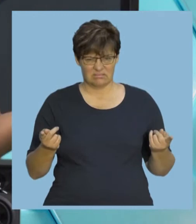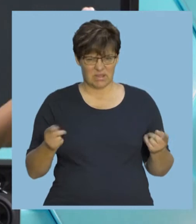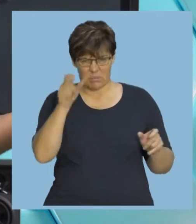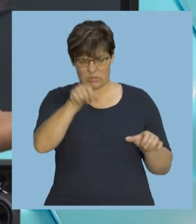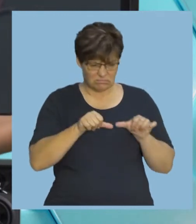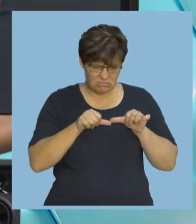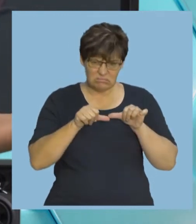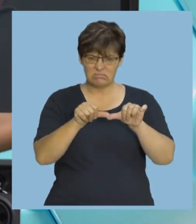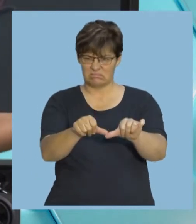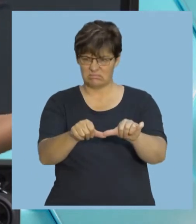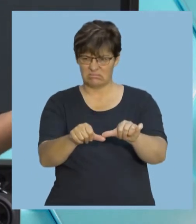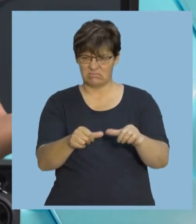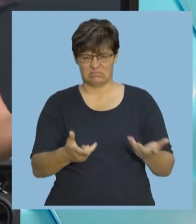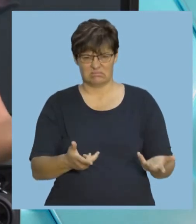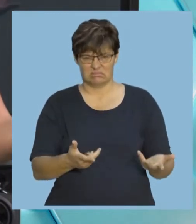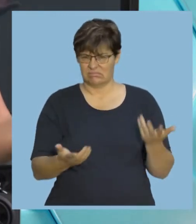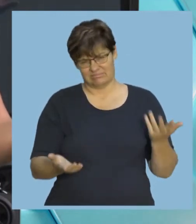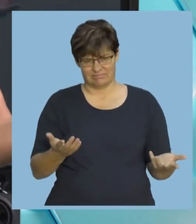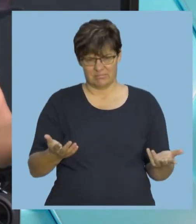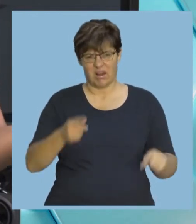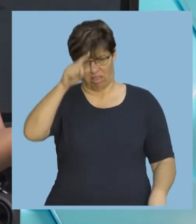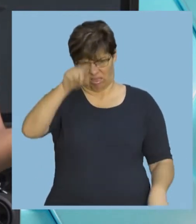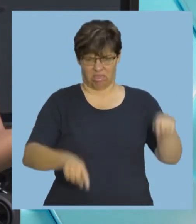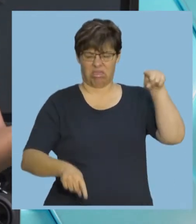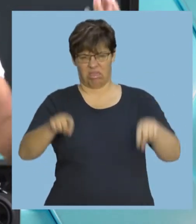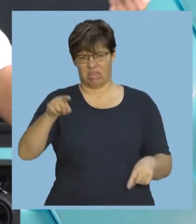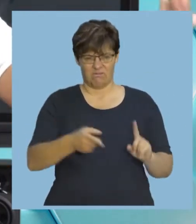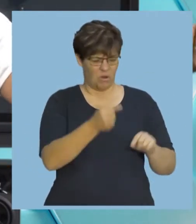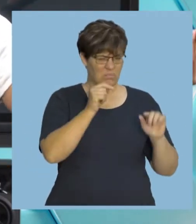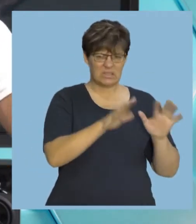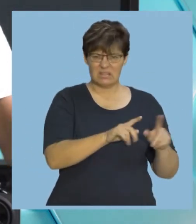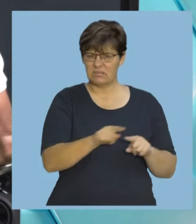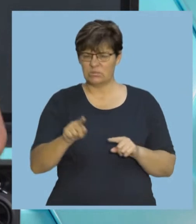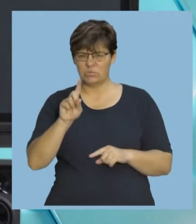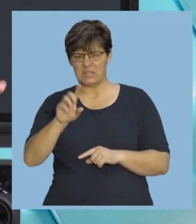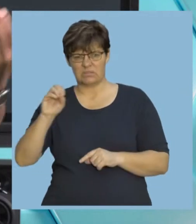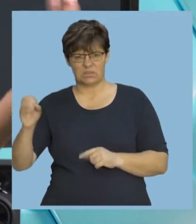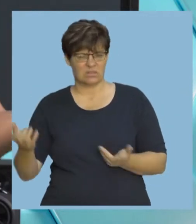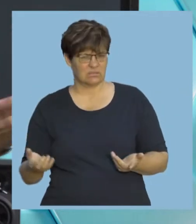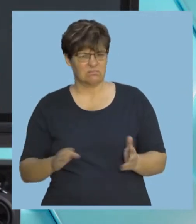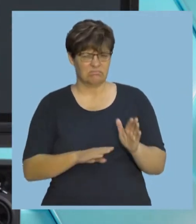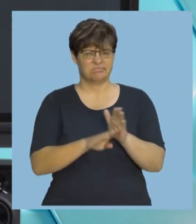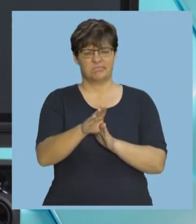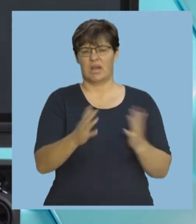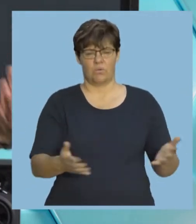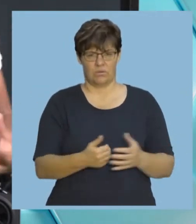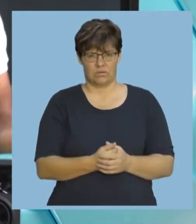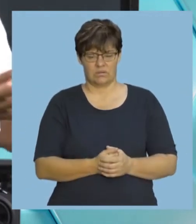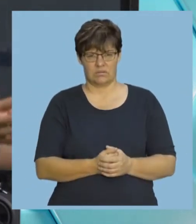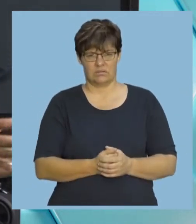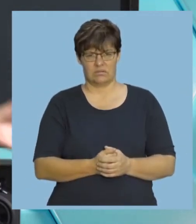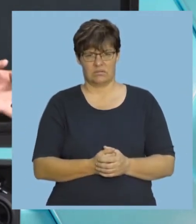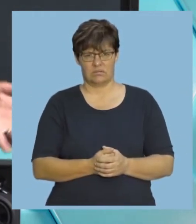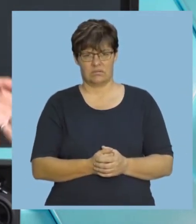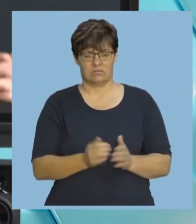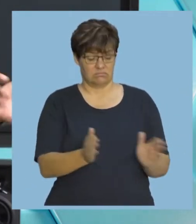person consistent? I think that's inconsistent. From 10 to 100, one can say you're improving. But let's